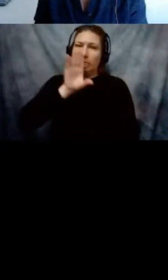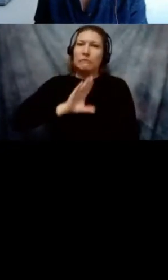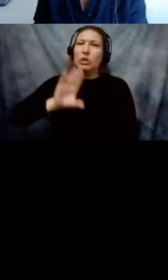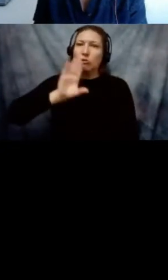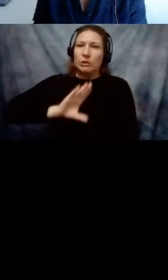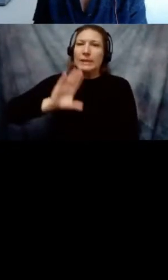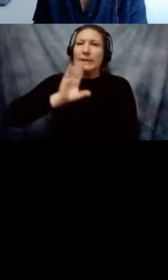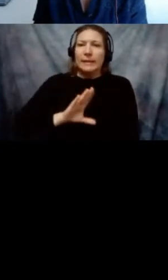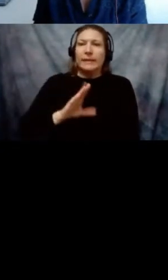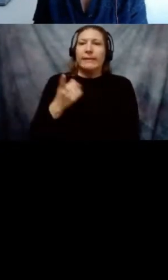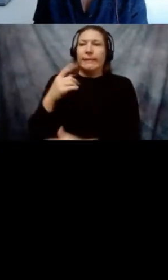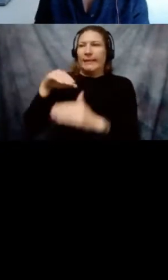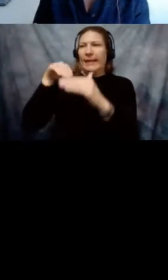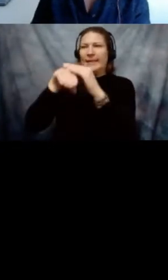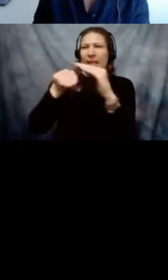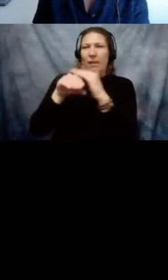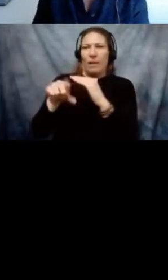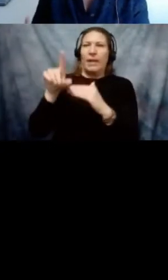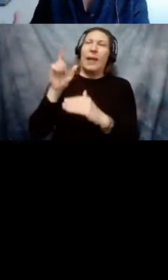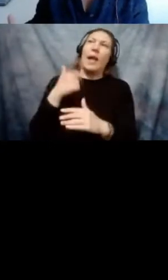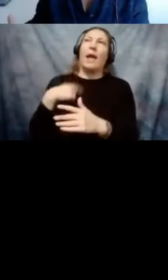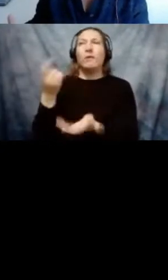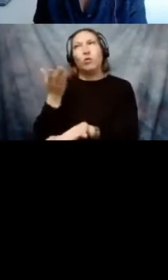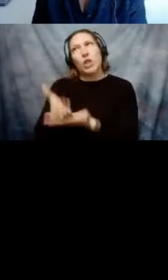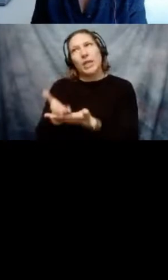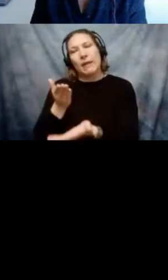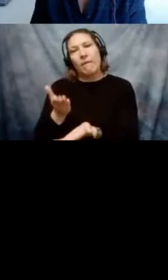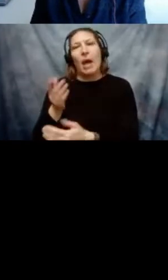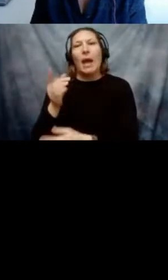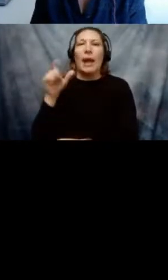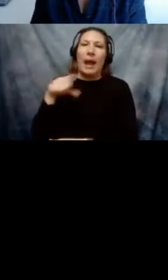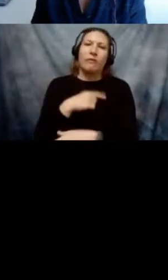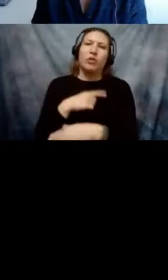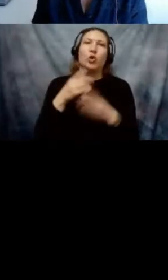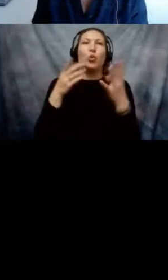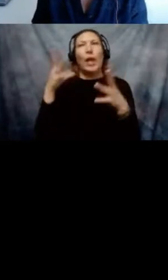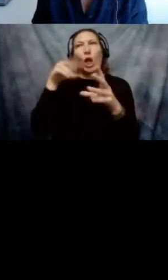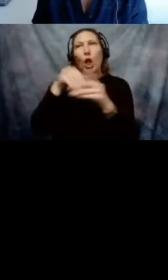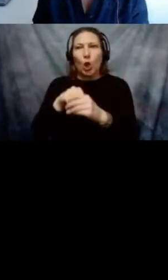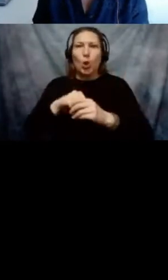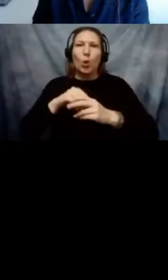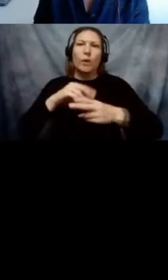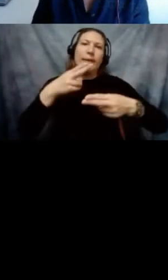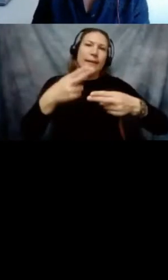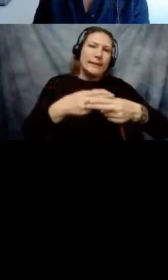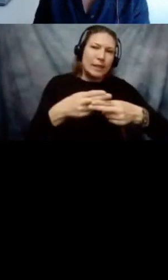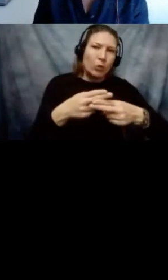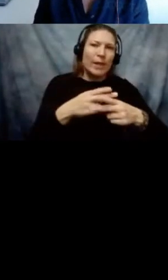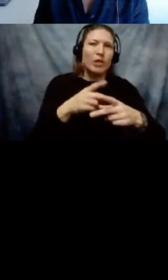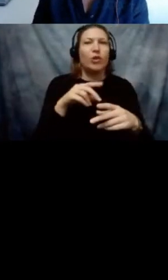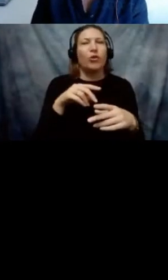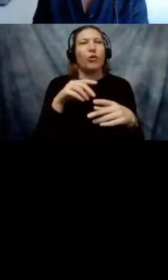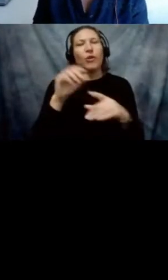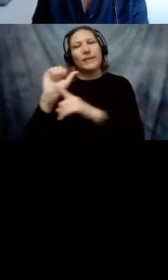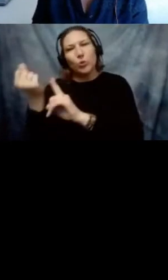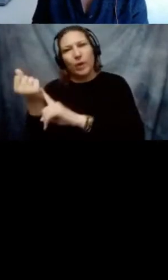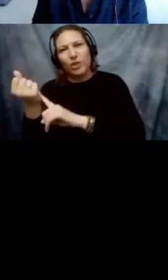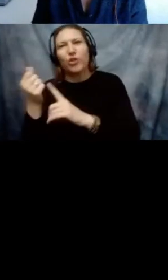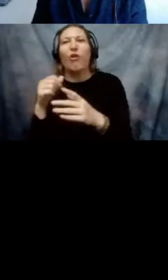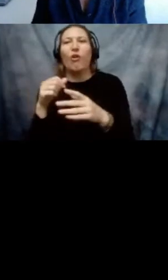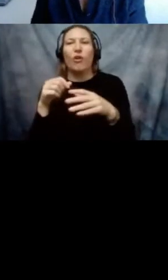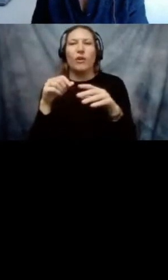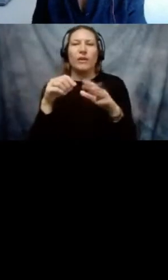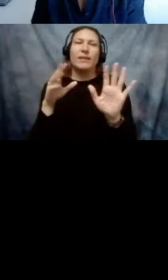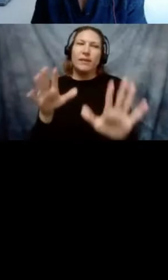be justified by widening the scope to temporary and situational impairments, I do think it's valuable to consider, because it changes